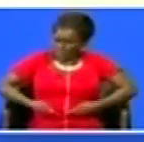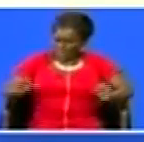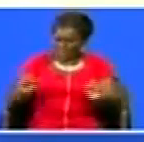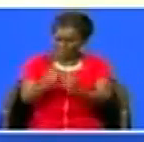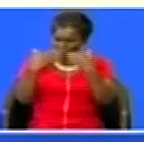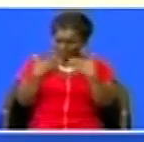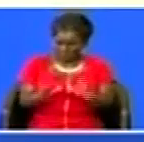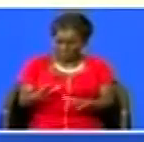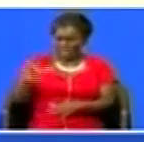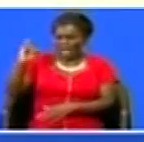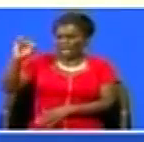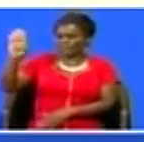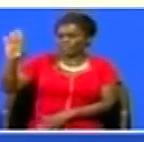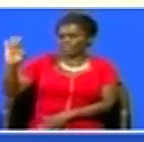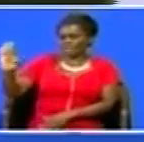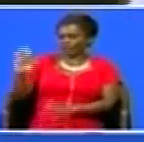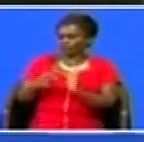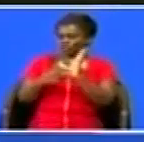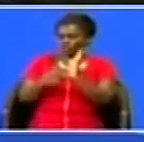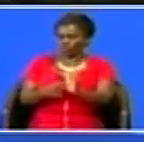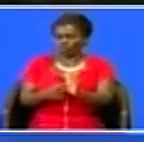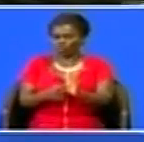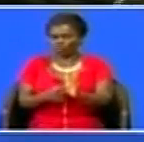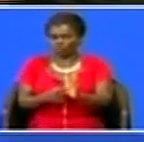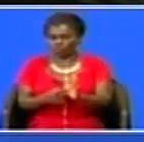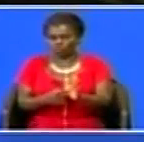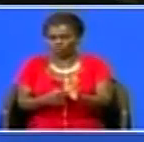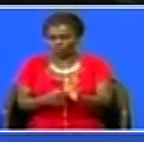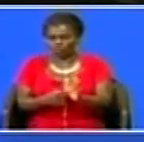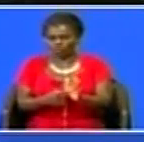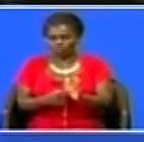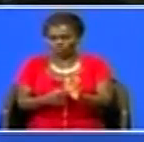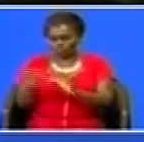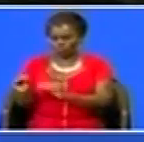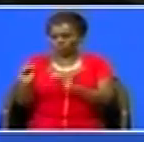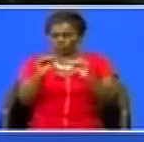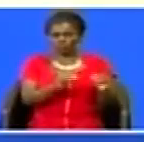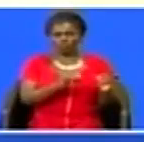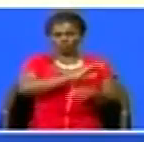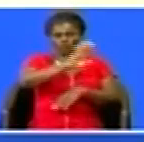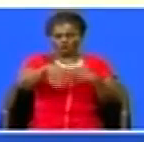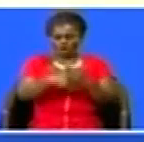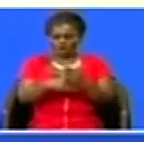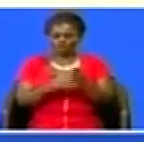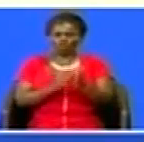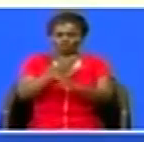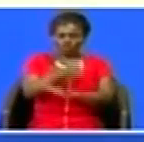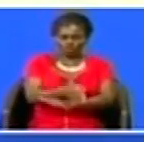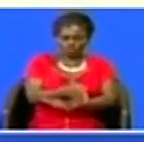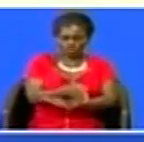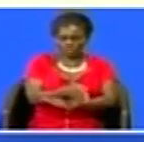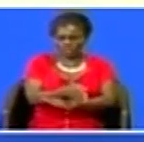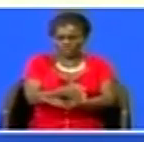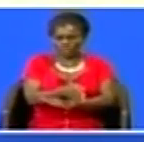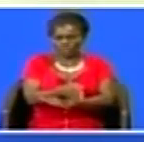When you use IVF, it means that it's actually a shortcut, as you've said, because you skip all this crossing, all these